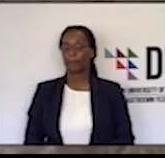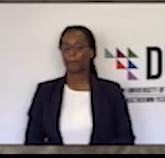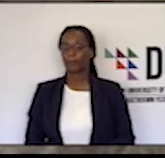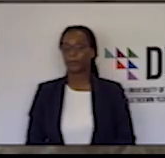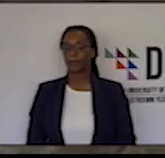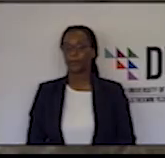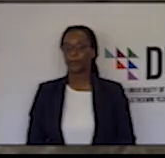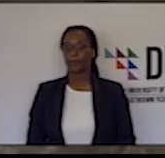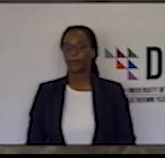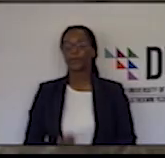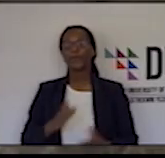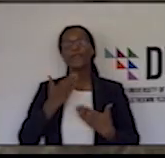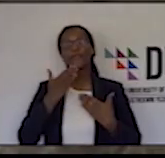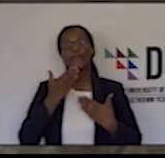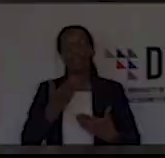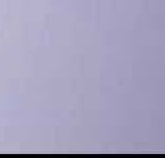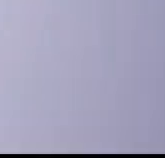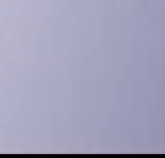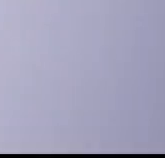tflstudentsupport@dut.ac.za. Thank you.